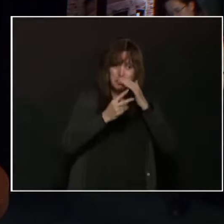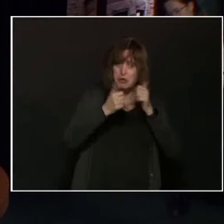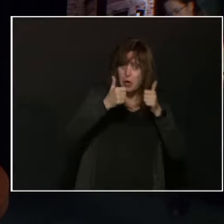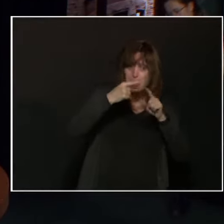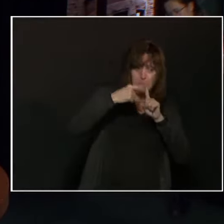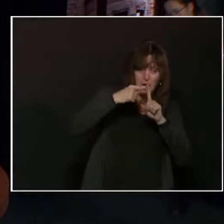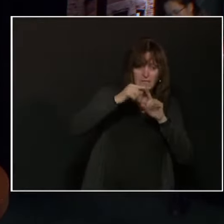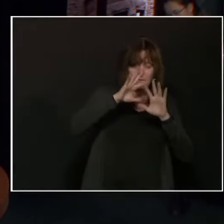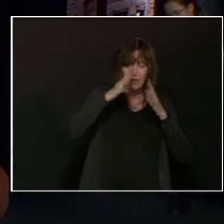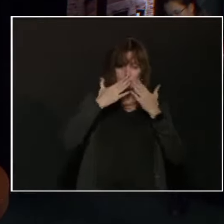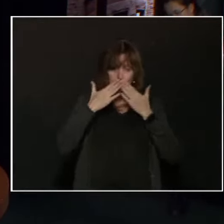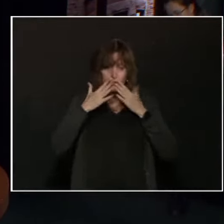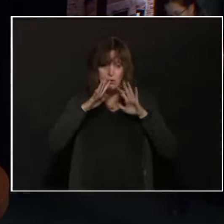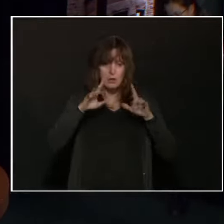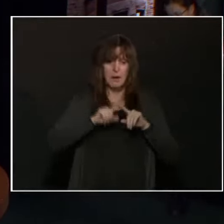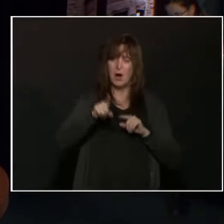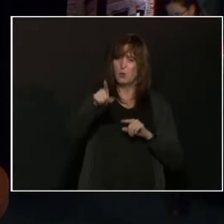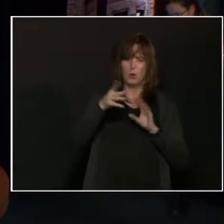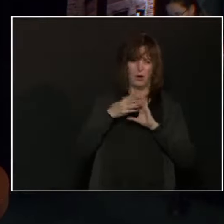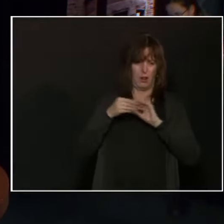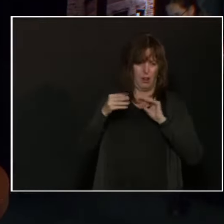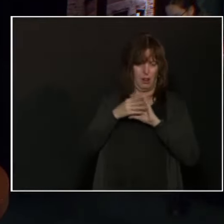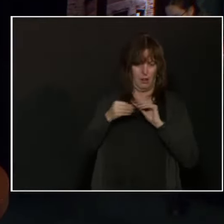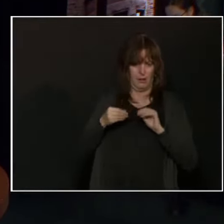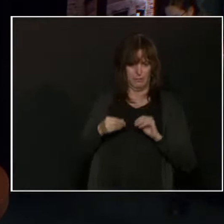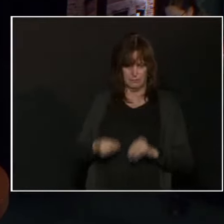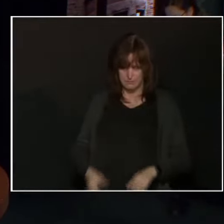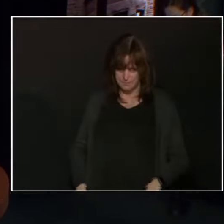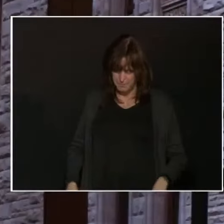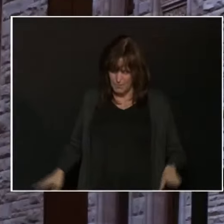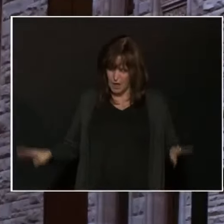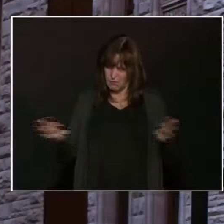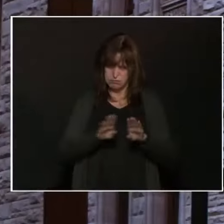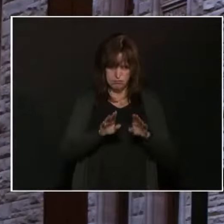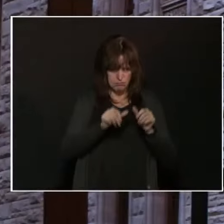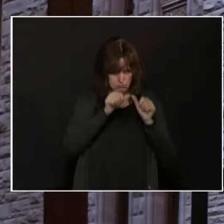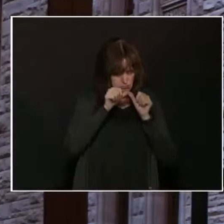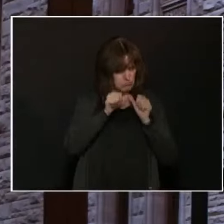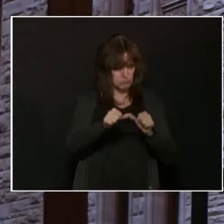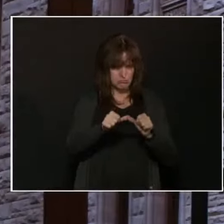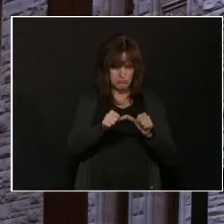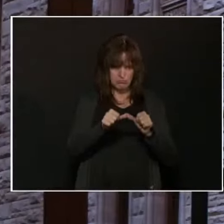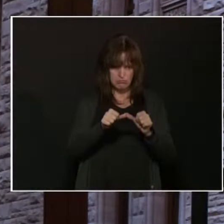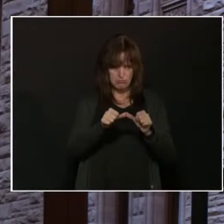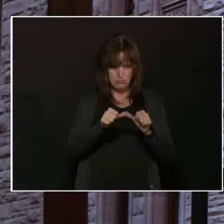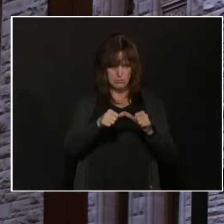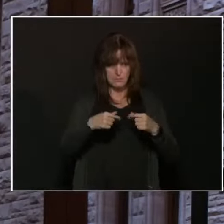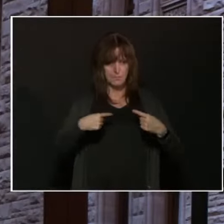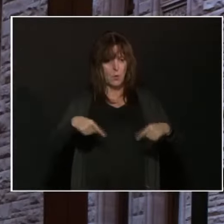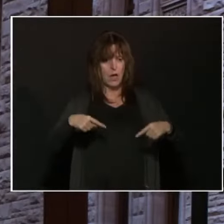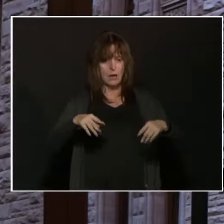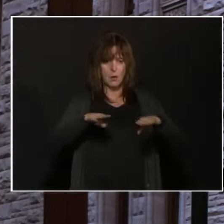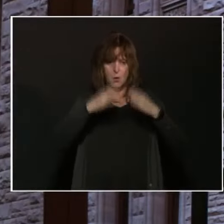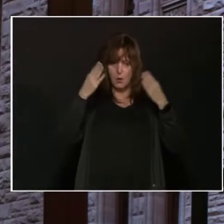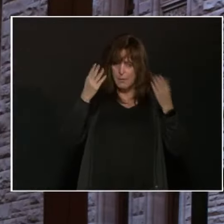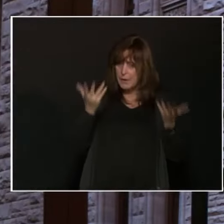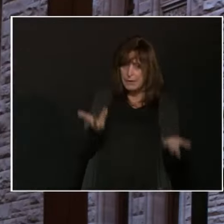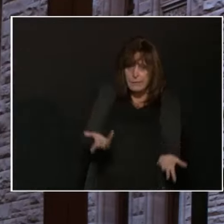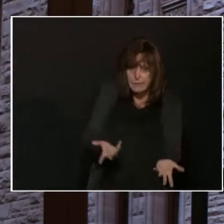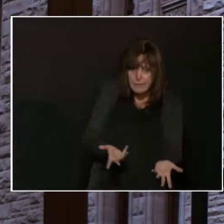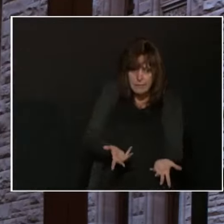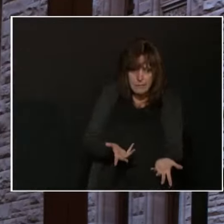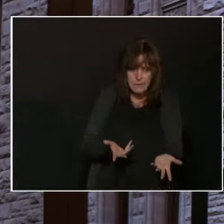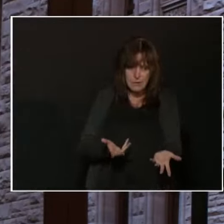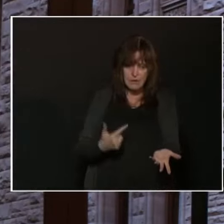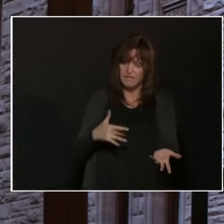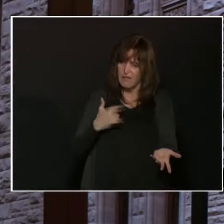you're telling us that the lockdowns are basically going to be indefinite. We don't know when they're going to lift. Can you give us any